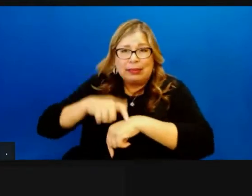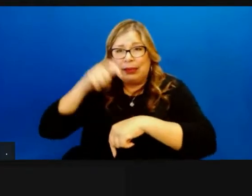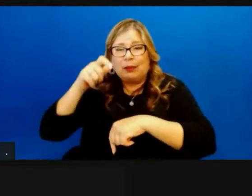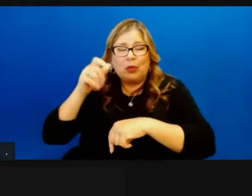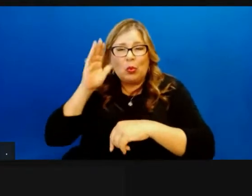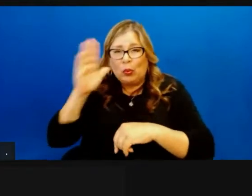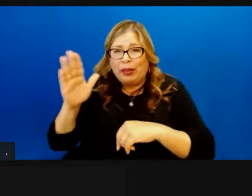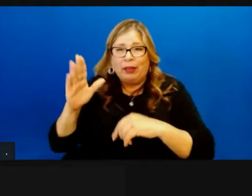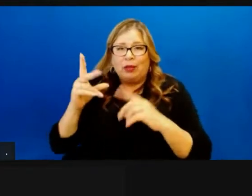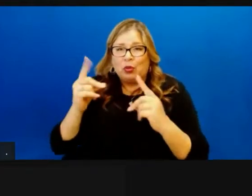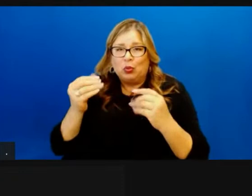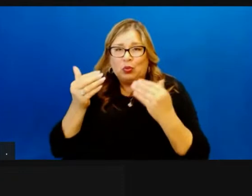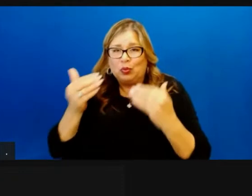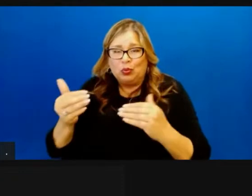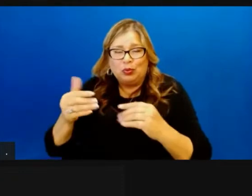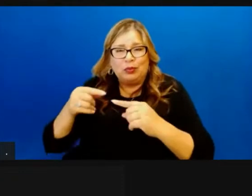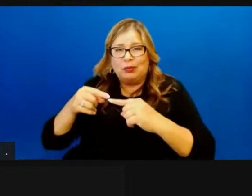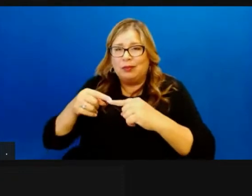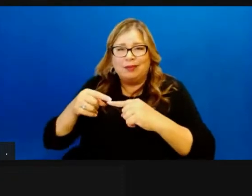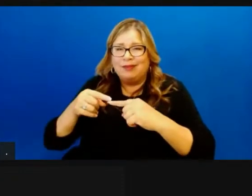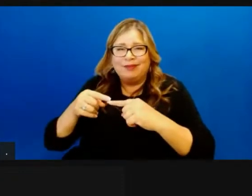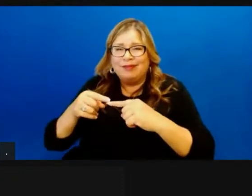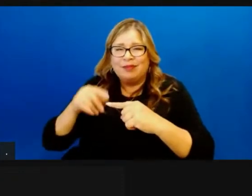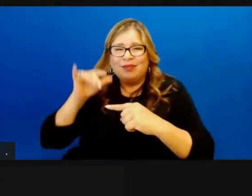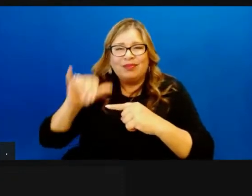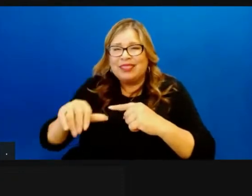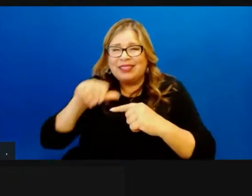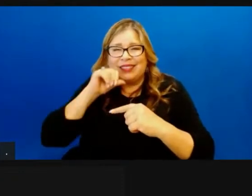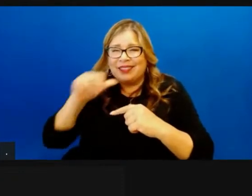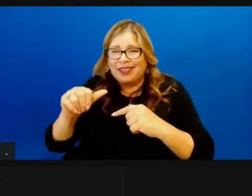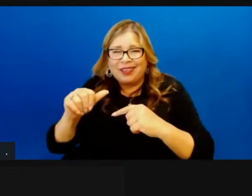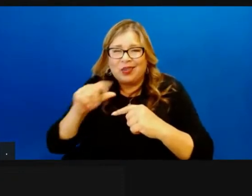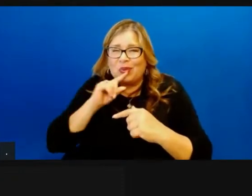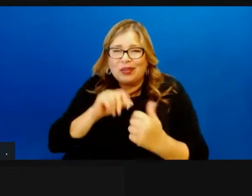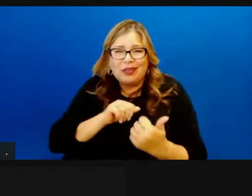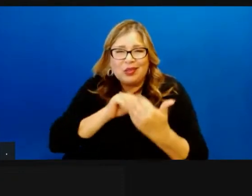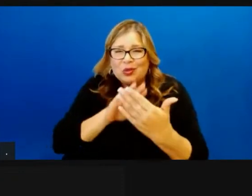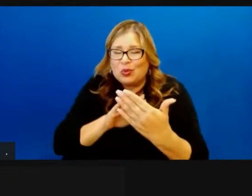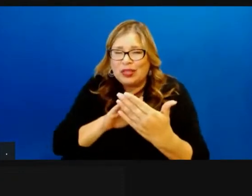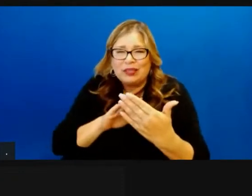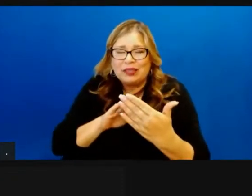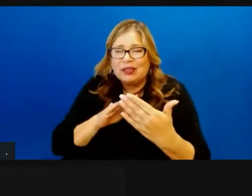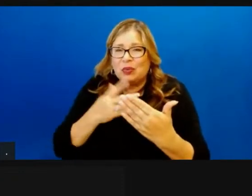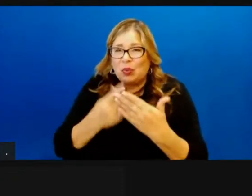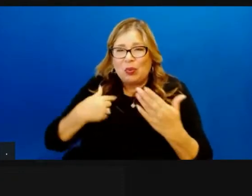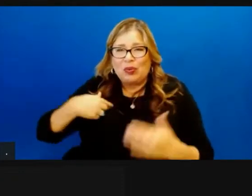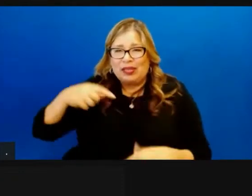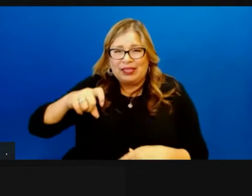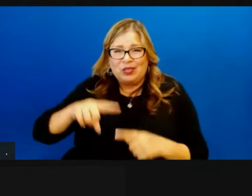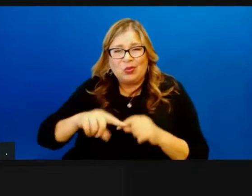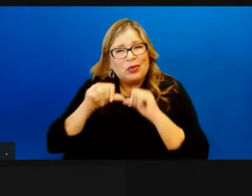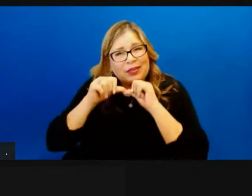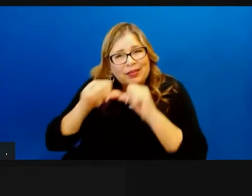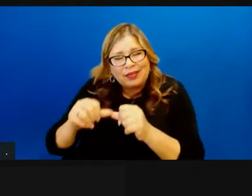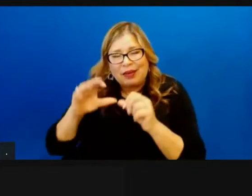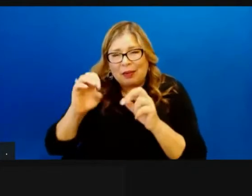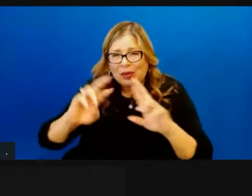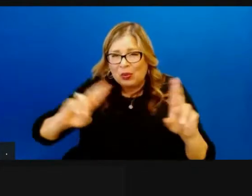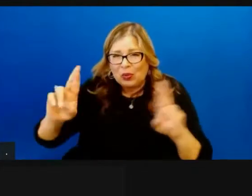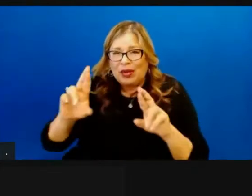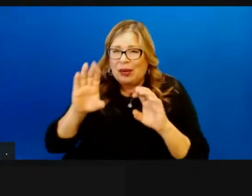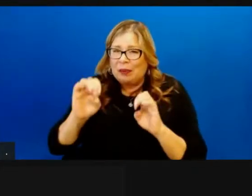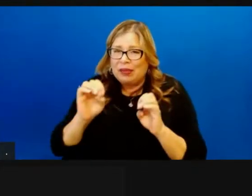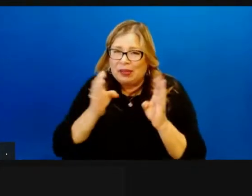sort of glosses over the need to continue working hard to be ready and be prepared. So California's plan